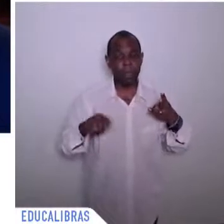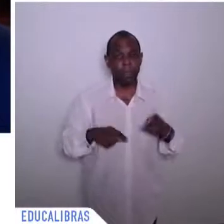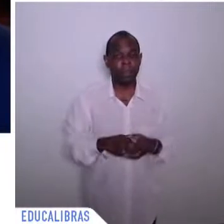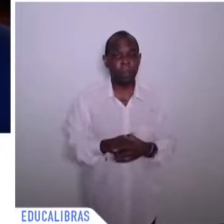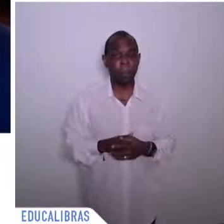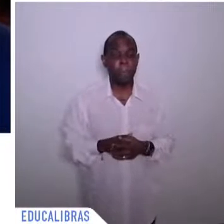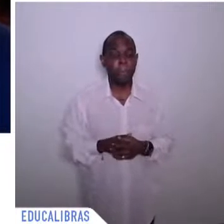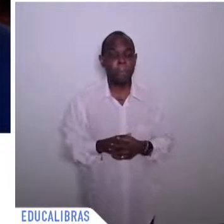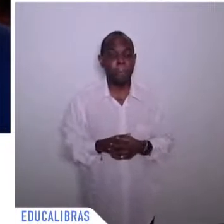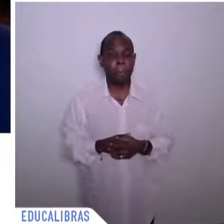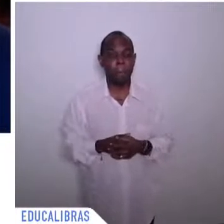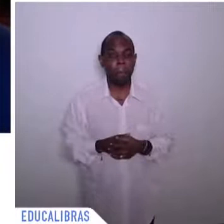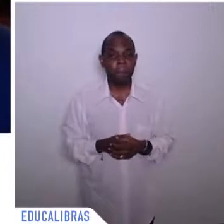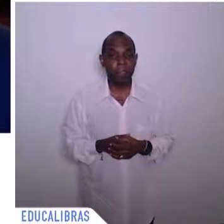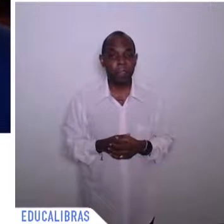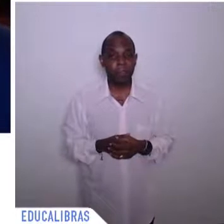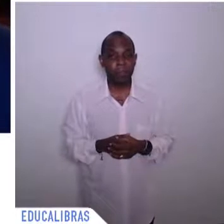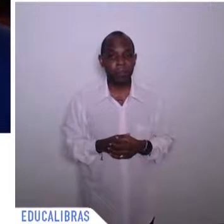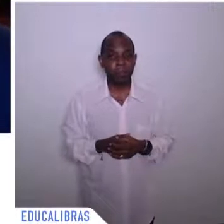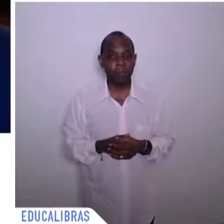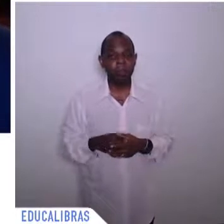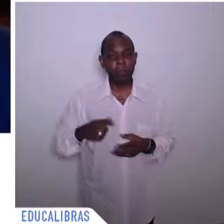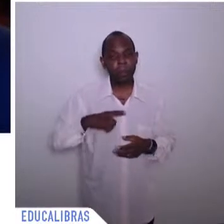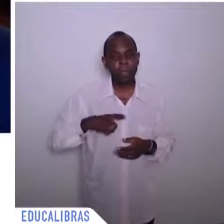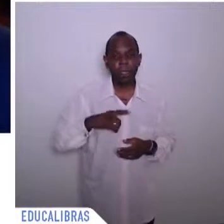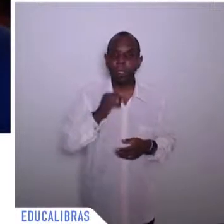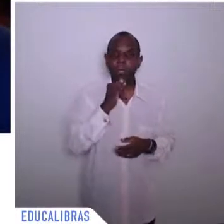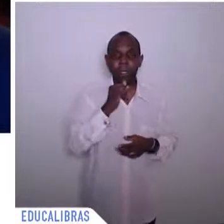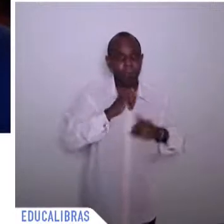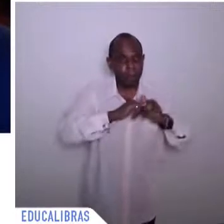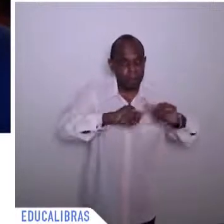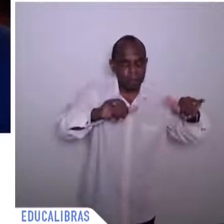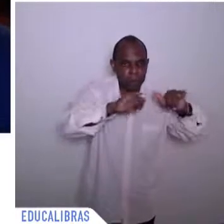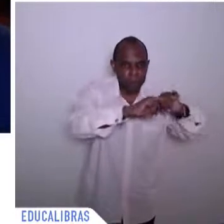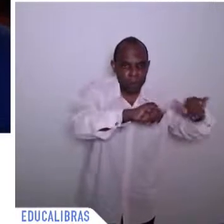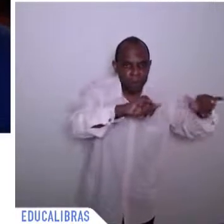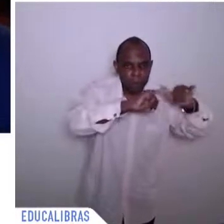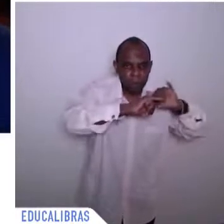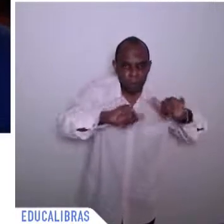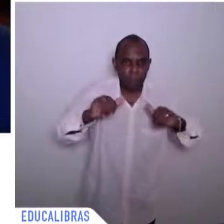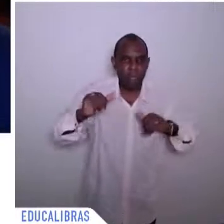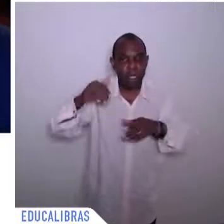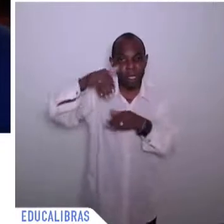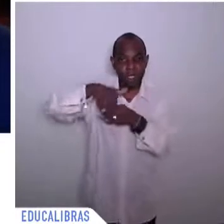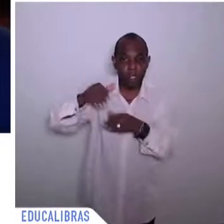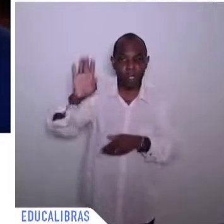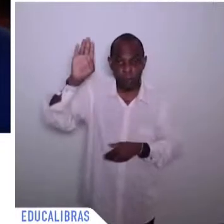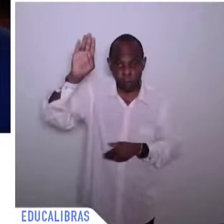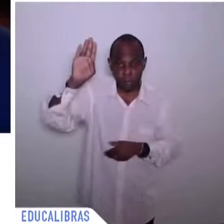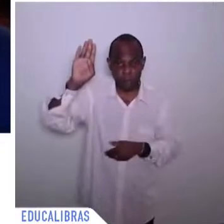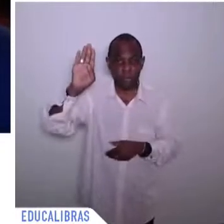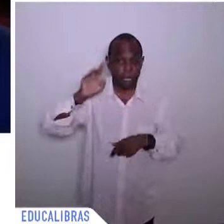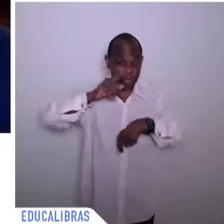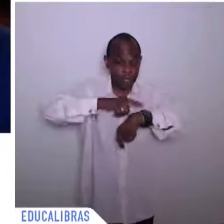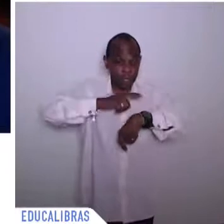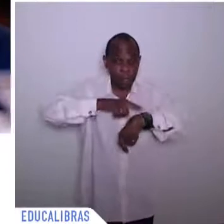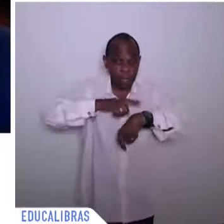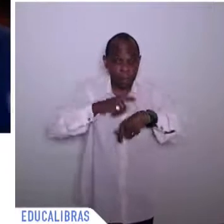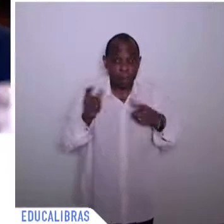very sophisticated idea, to be honest, uh, considering that the shortest the campaign